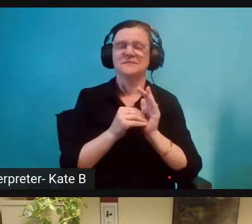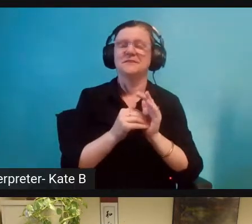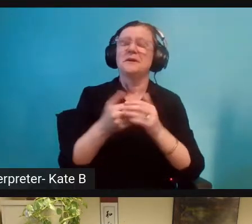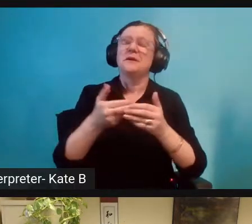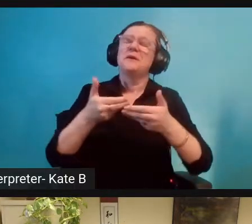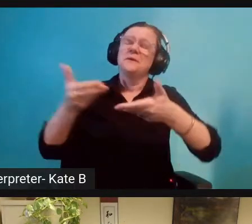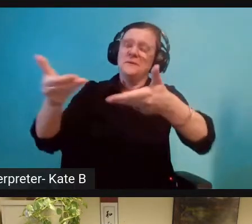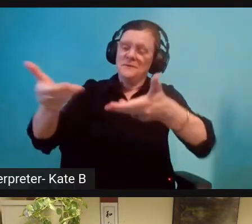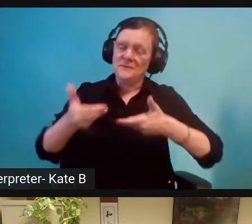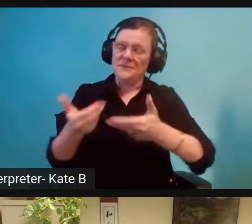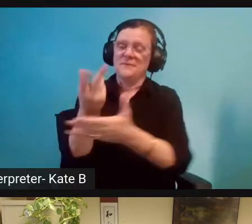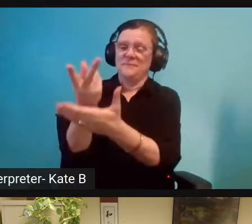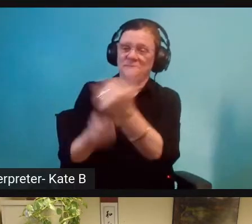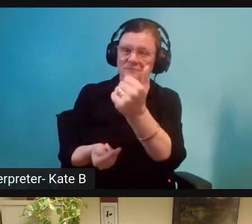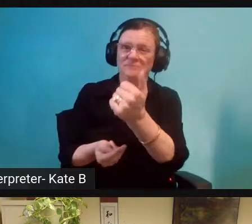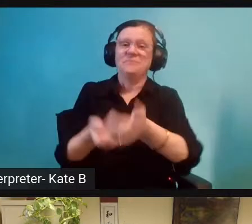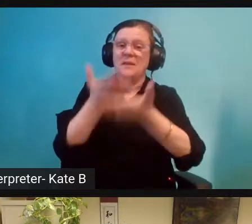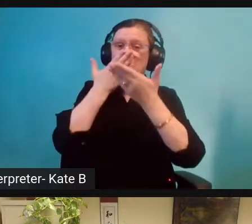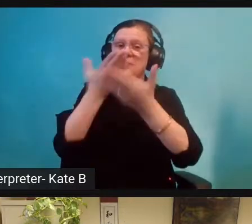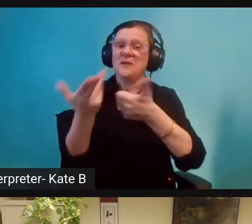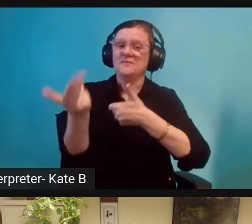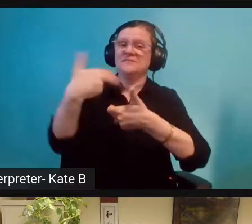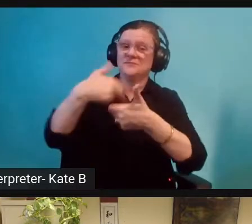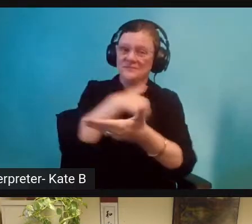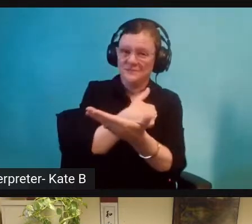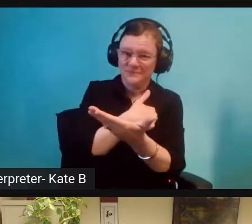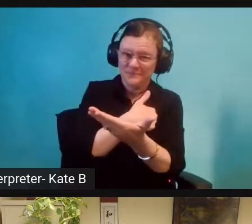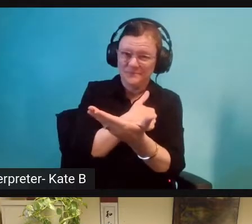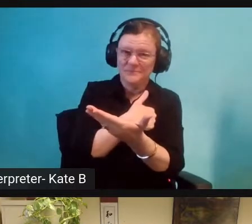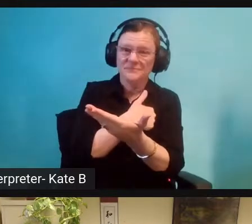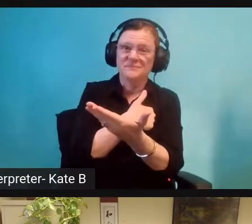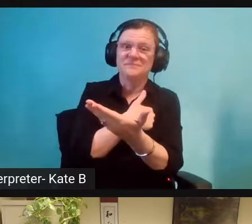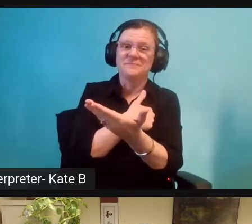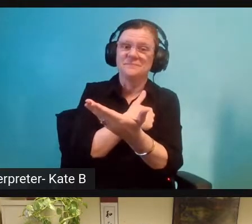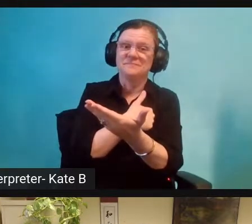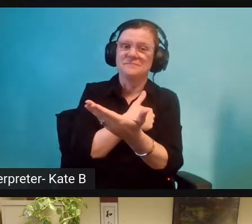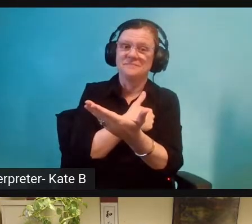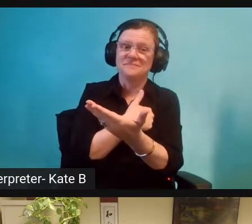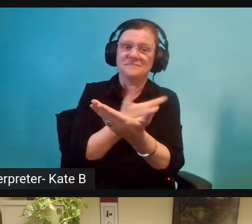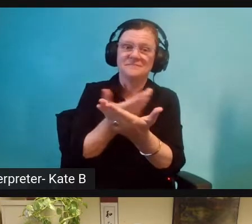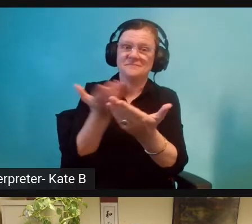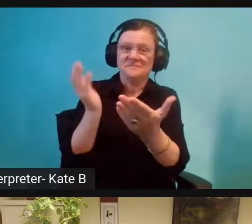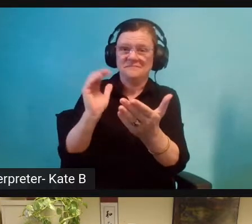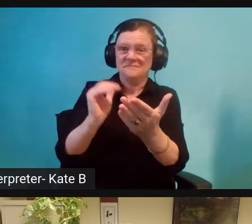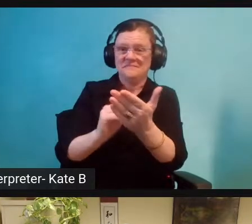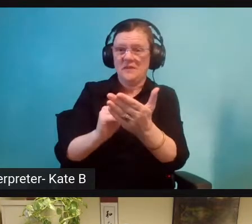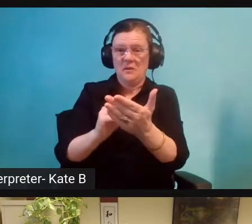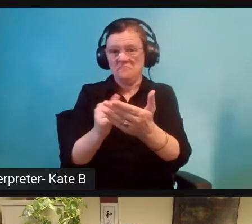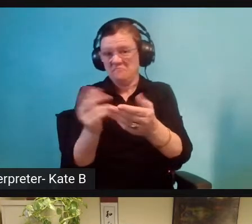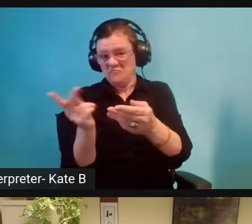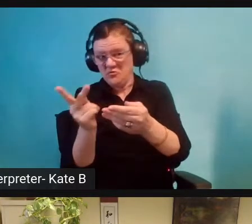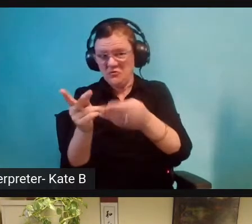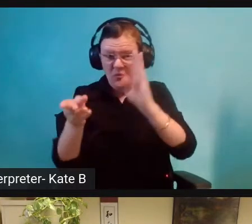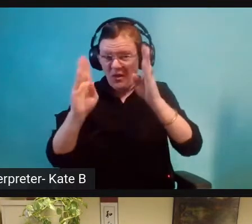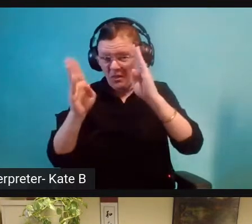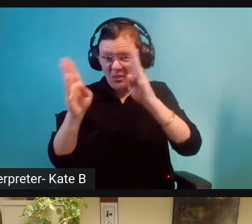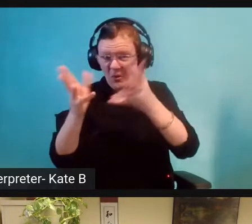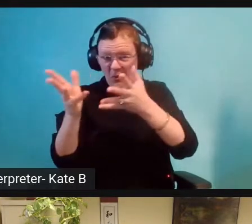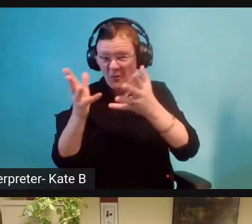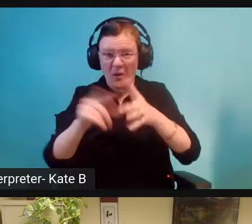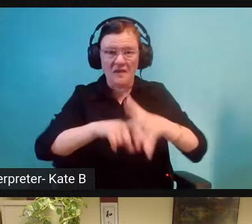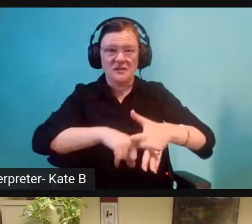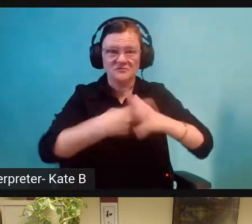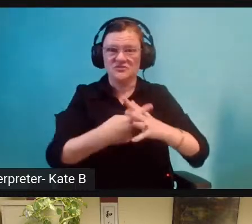Kristen. Thanks so much for joining us. And they're going to each say hello for a brief moment here before we really